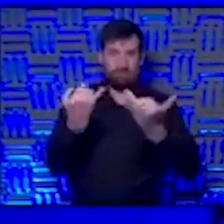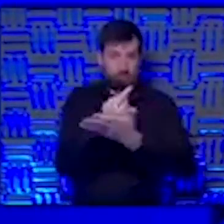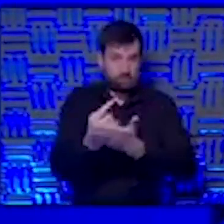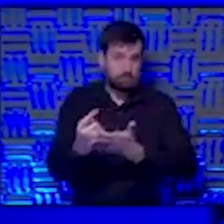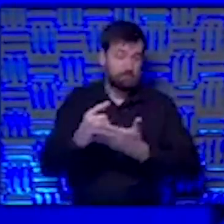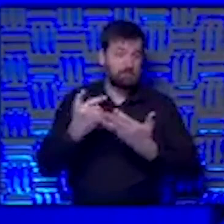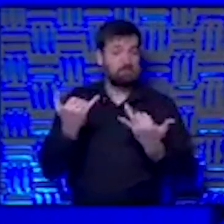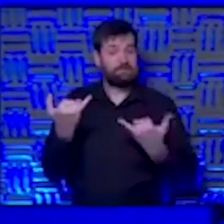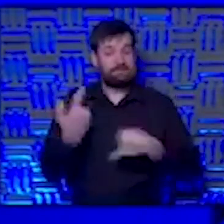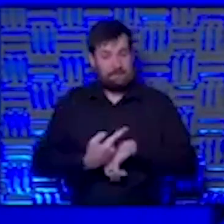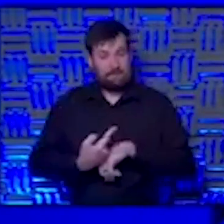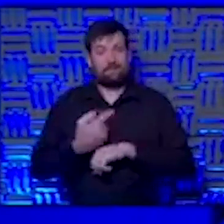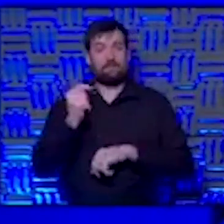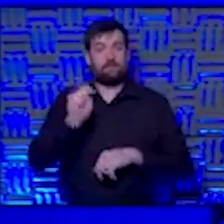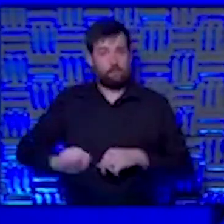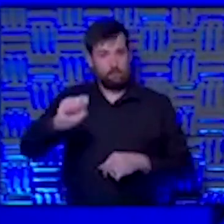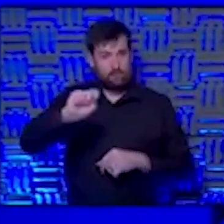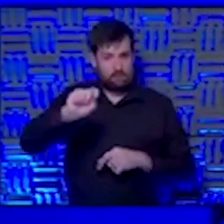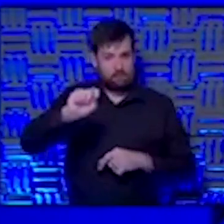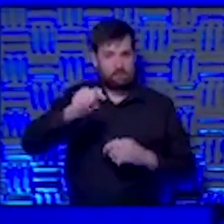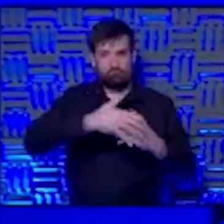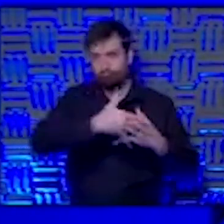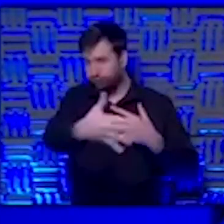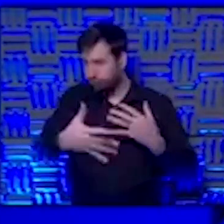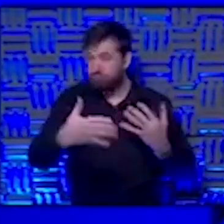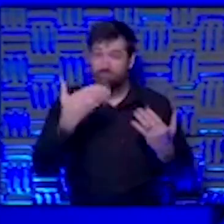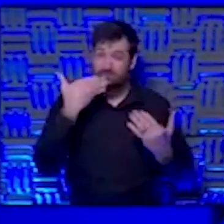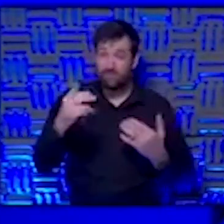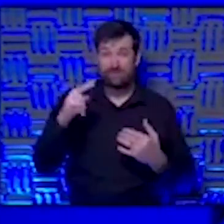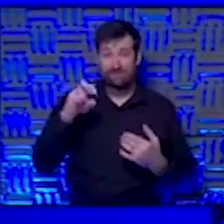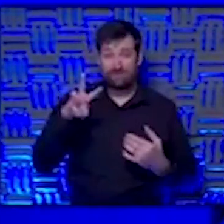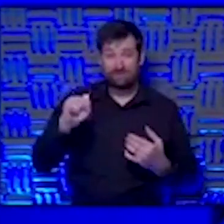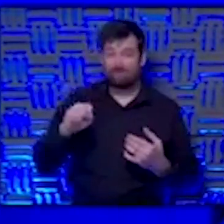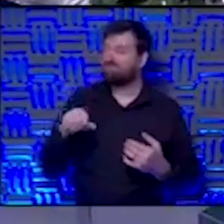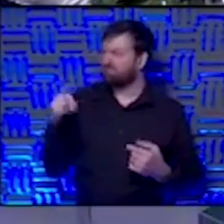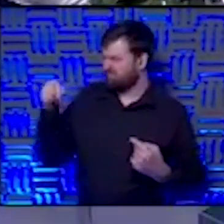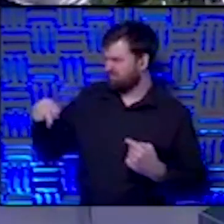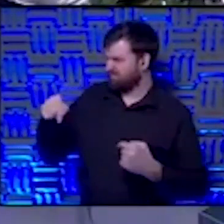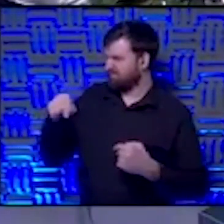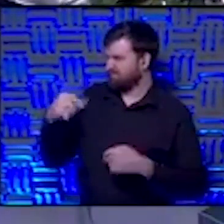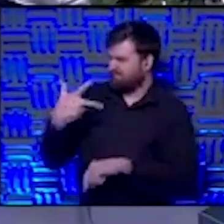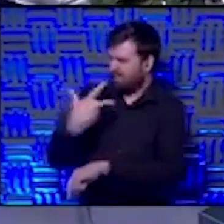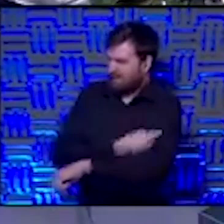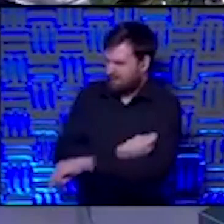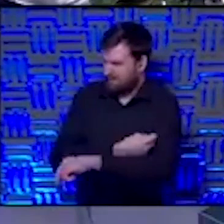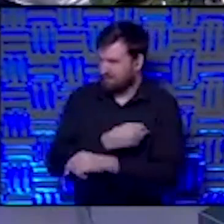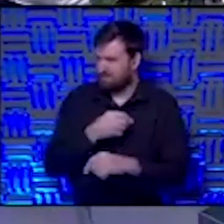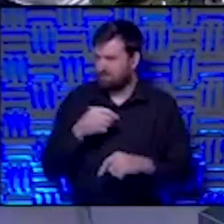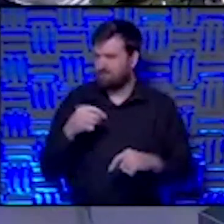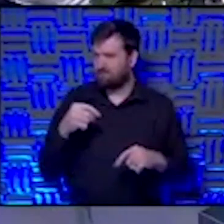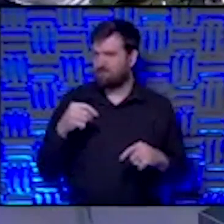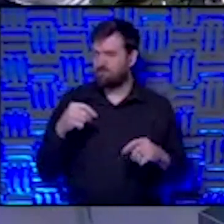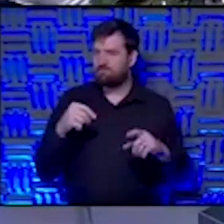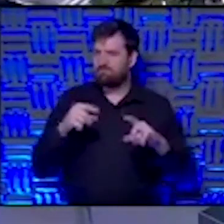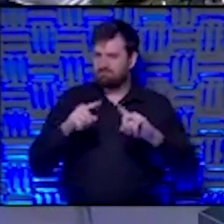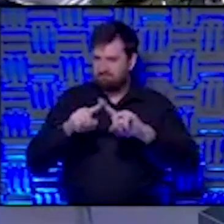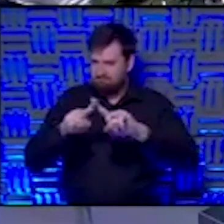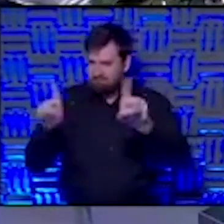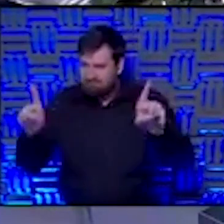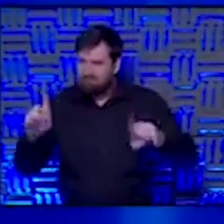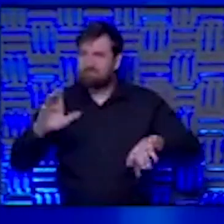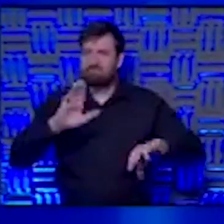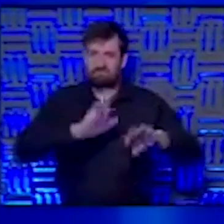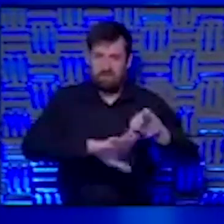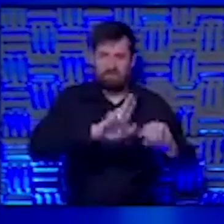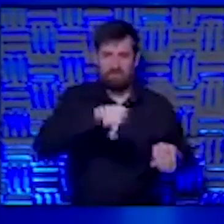and Tuesday, and kind of on from there. So I think it's really good news. And this vaccine, the direction of those deliveries is a little different than what it